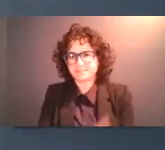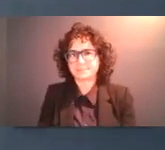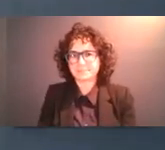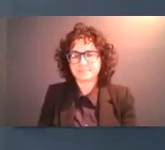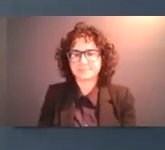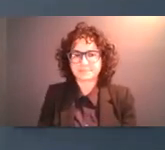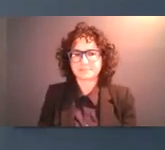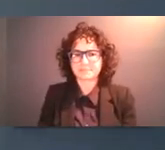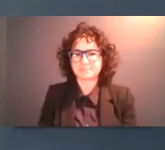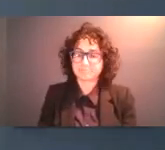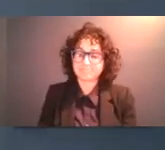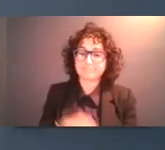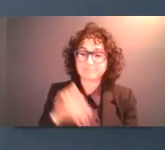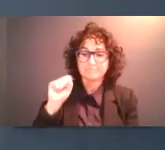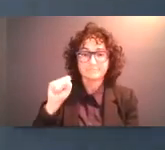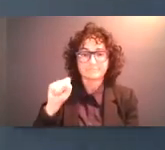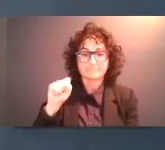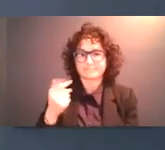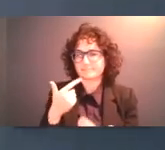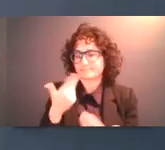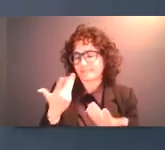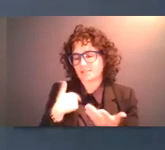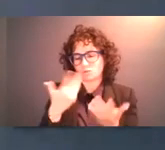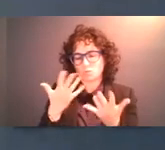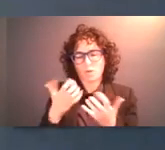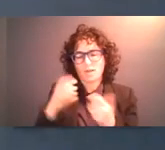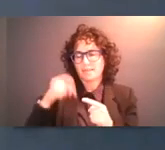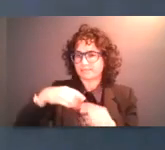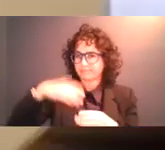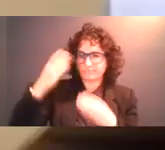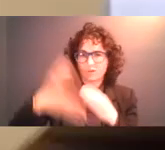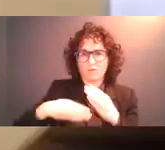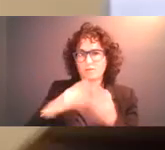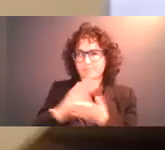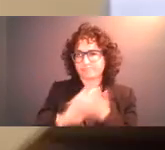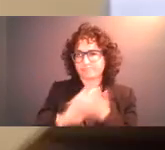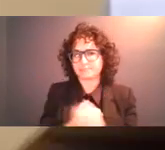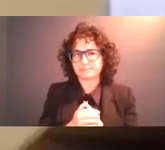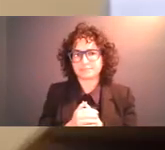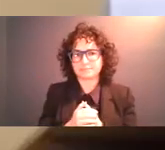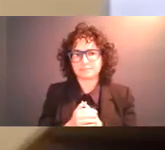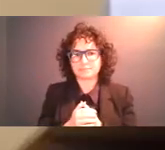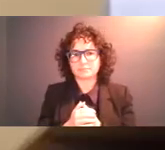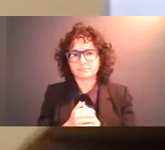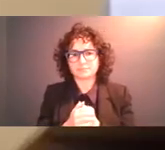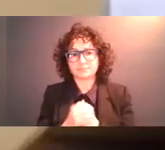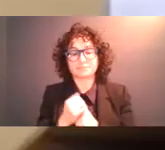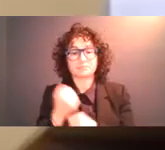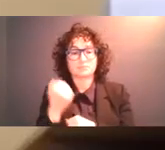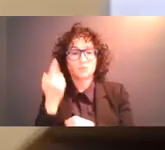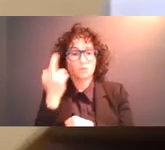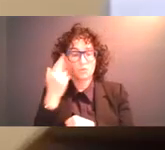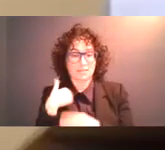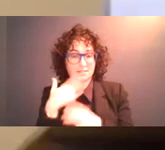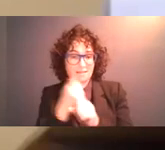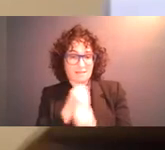So yeah, and I just want this to be over with. So, la razón por que me puse la vacuna